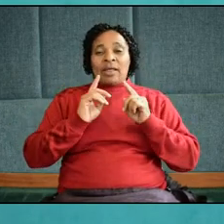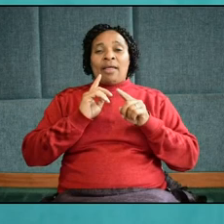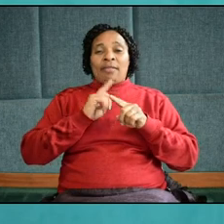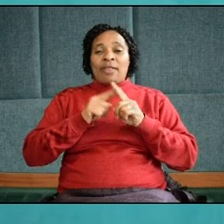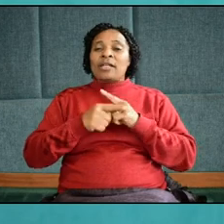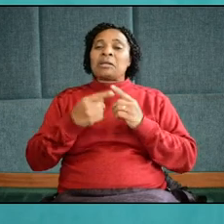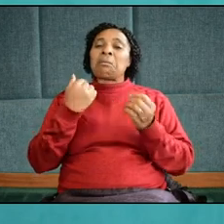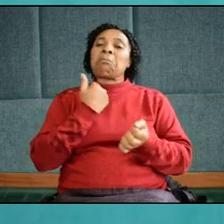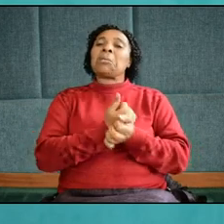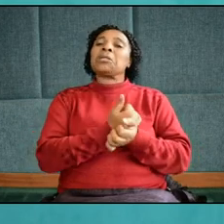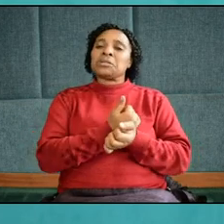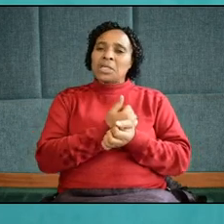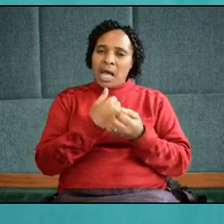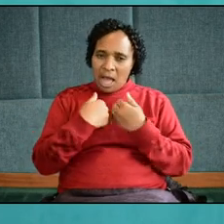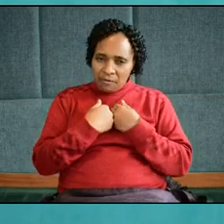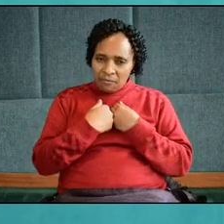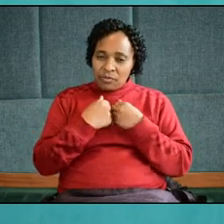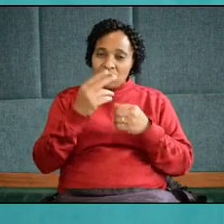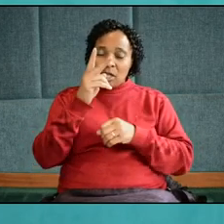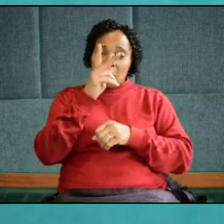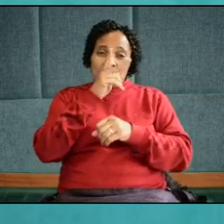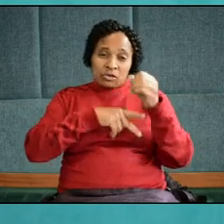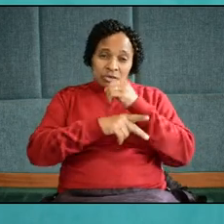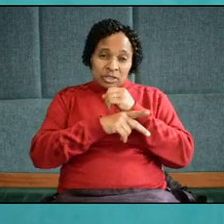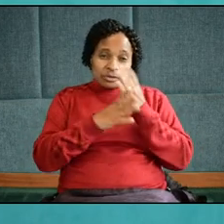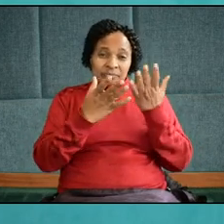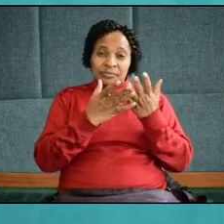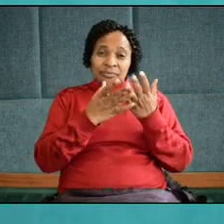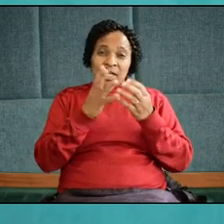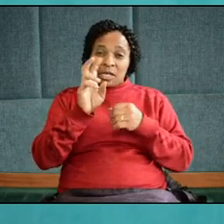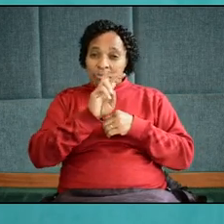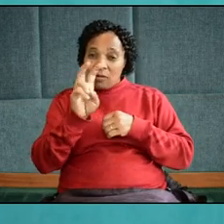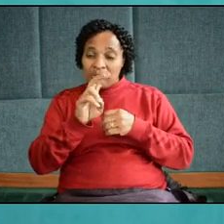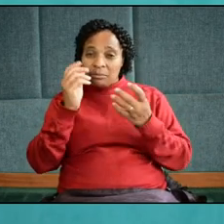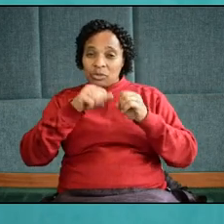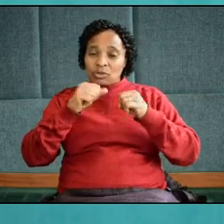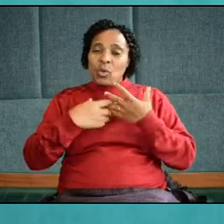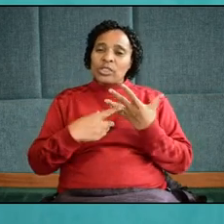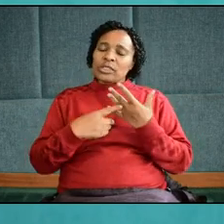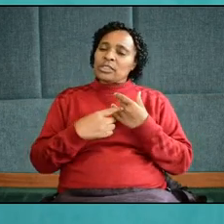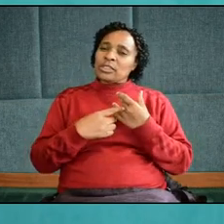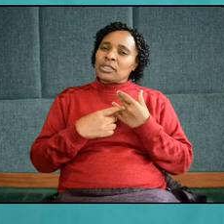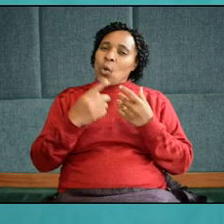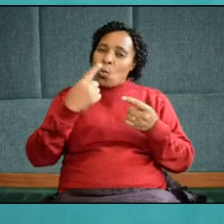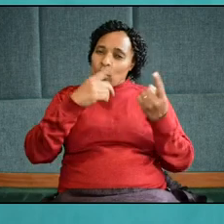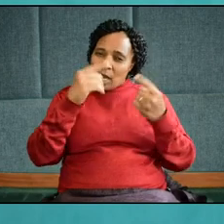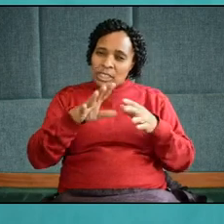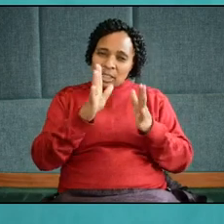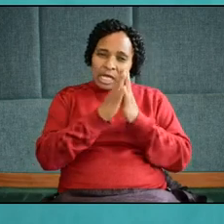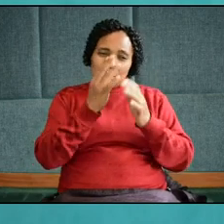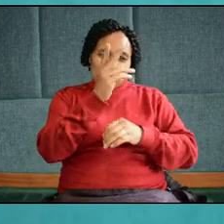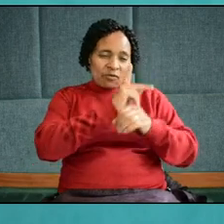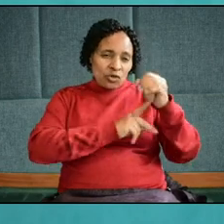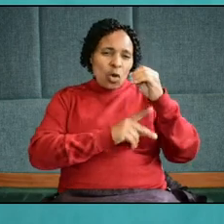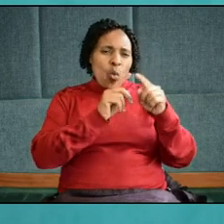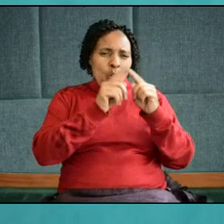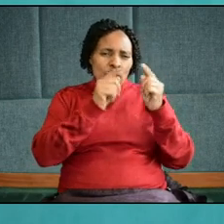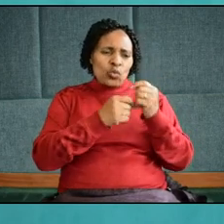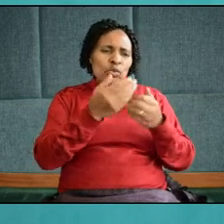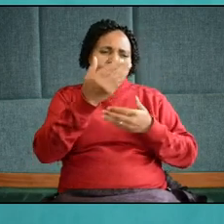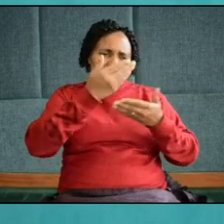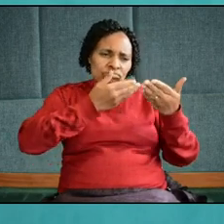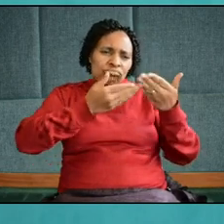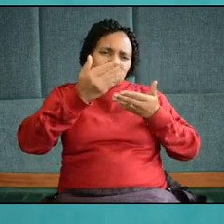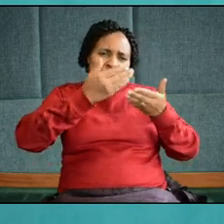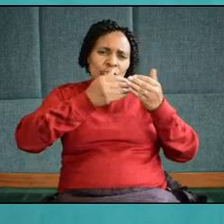in Patriarchs and Prophets, should be chapter 40, right? Ellen White says that when we try to plead with God, when we try to bargain with